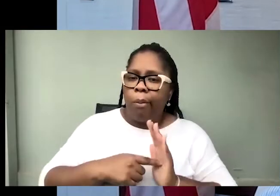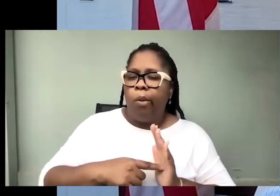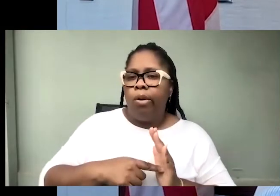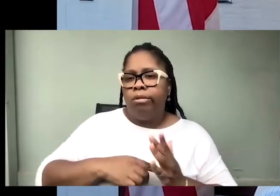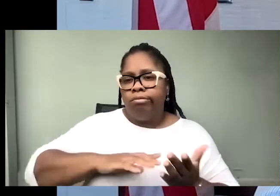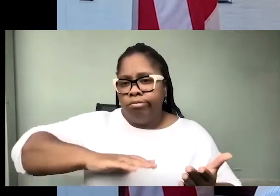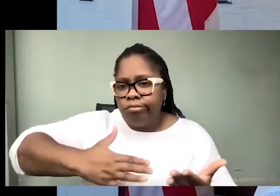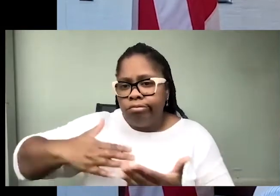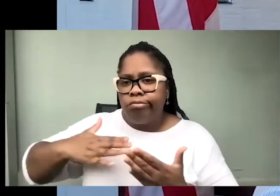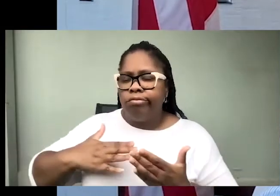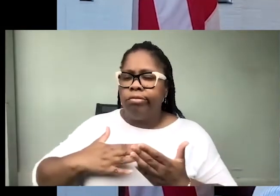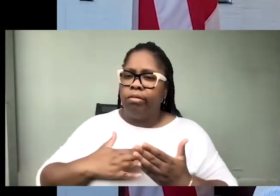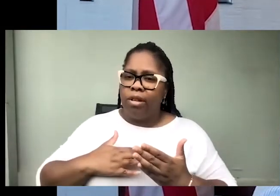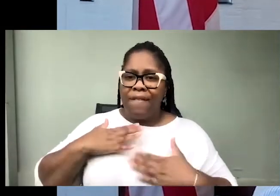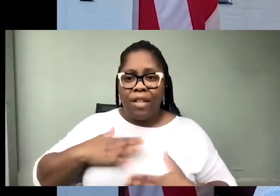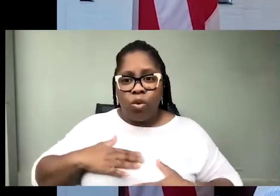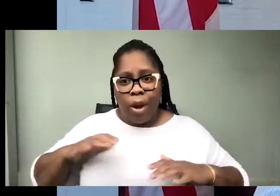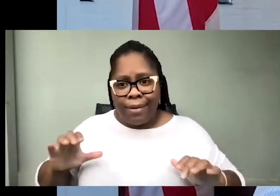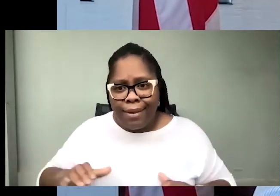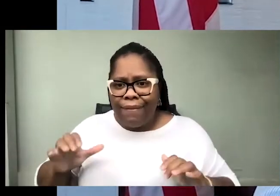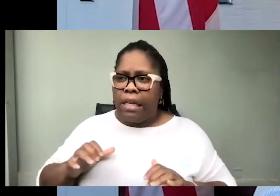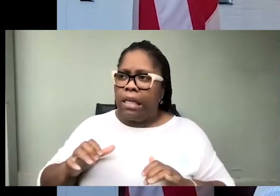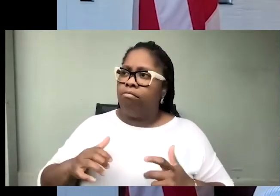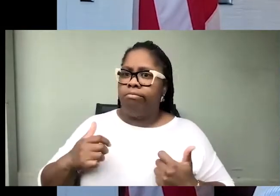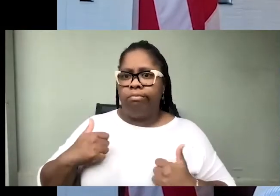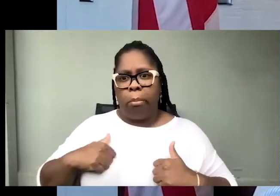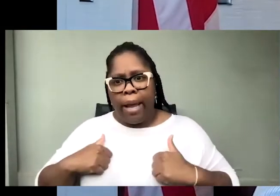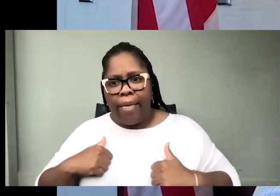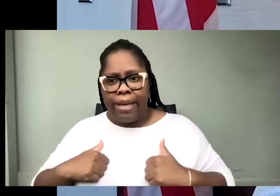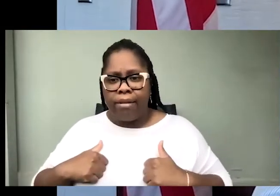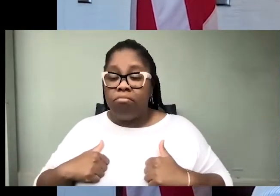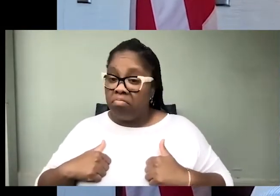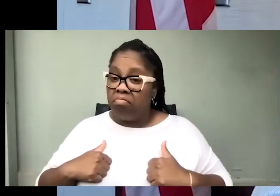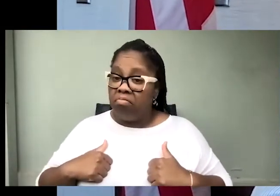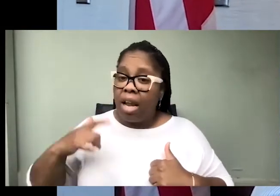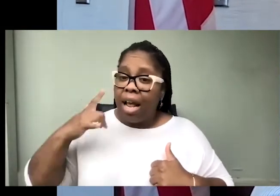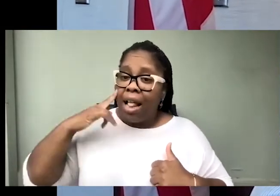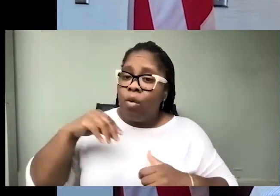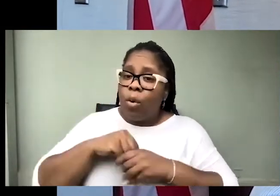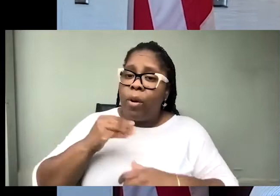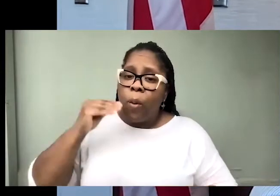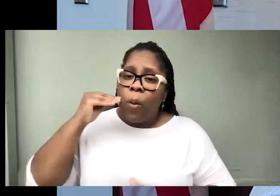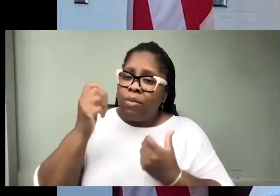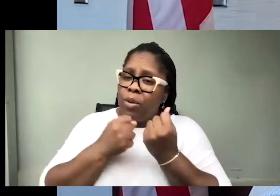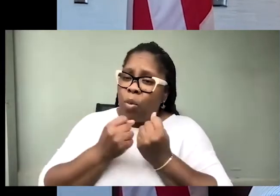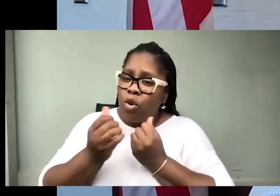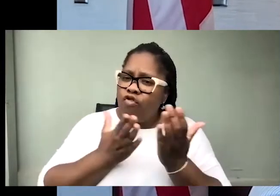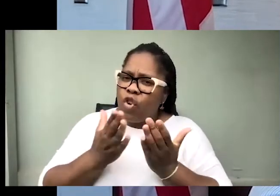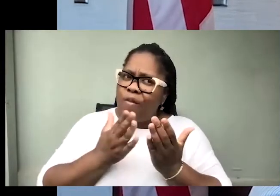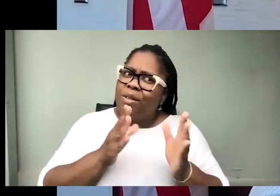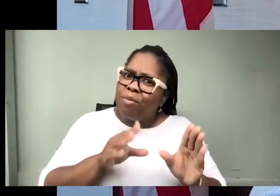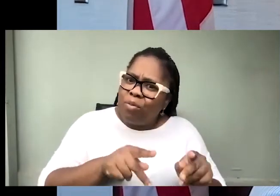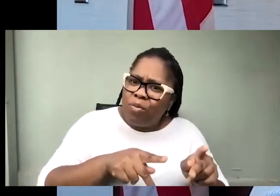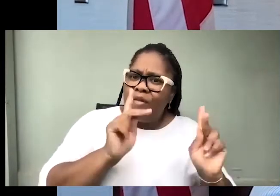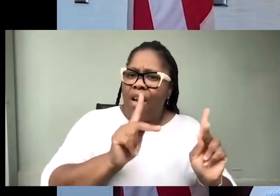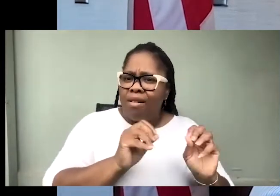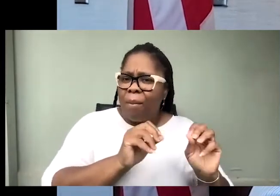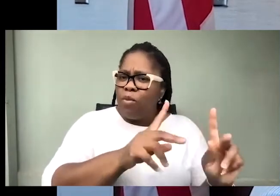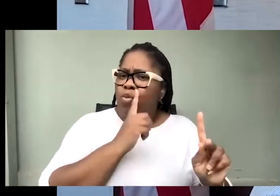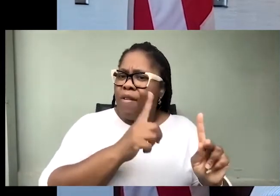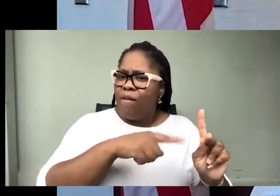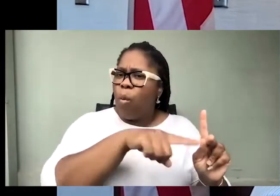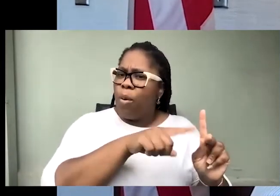and bathing. California's in-home supportive services, which allows residents to remain in their homes by providing